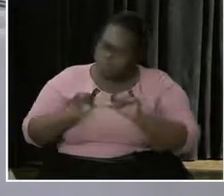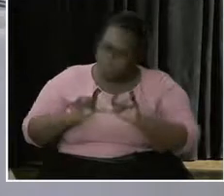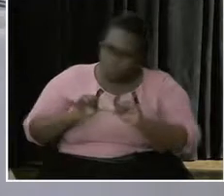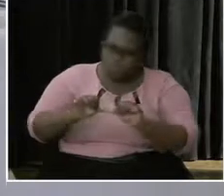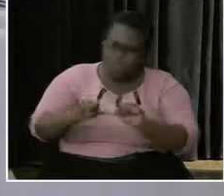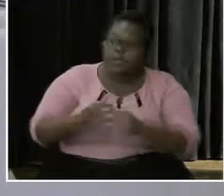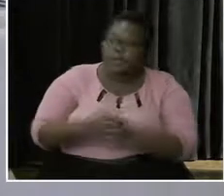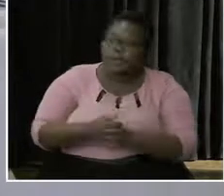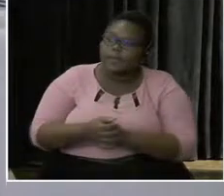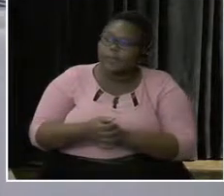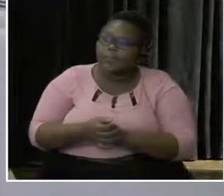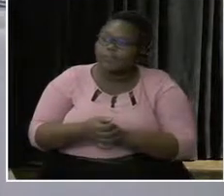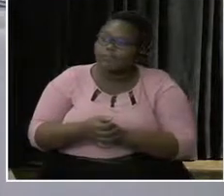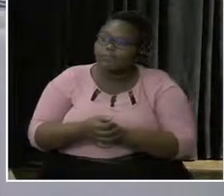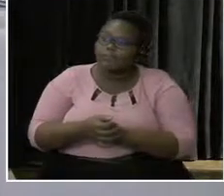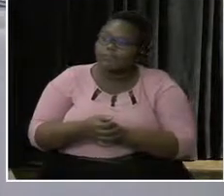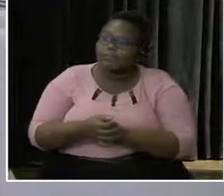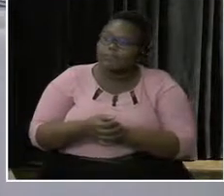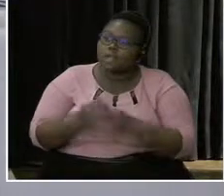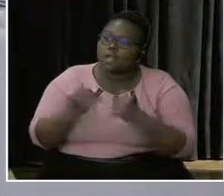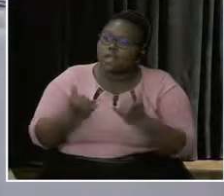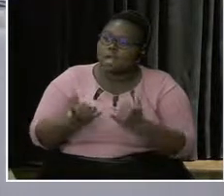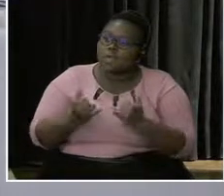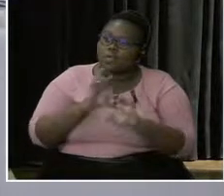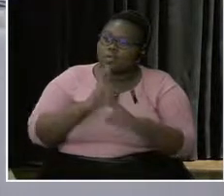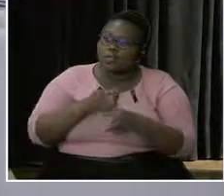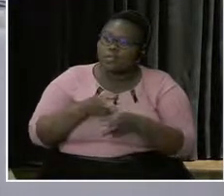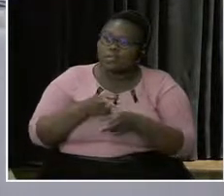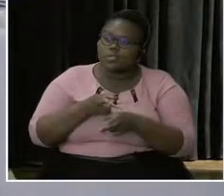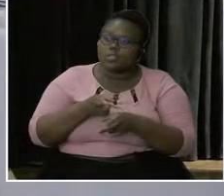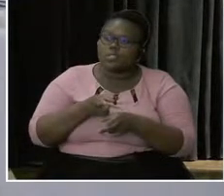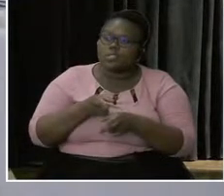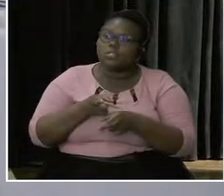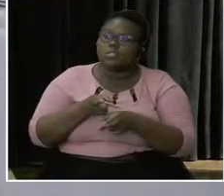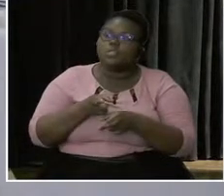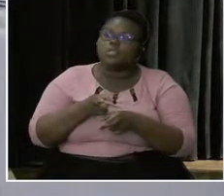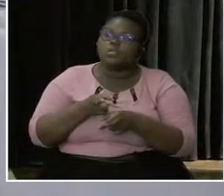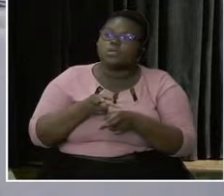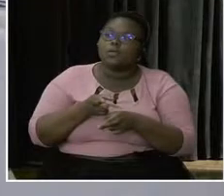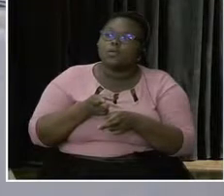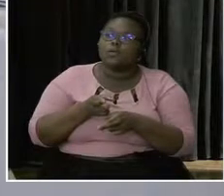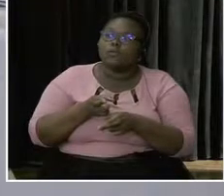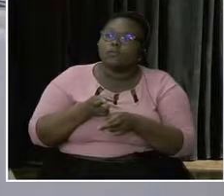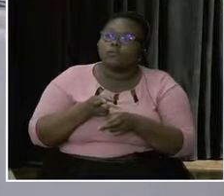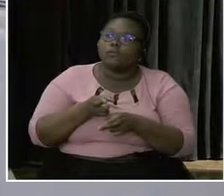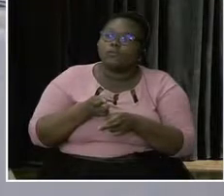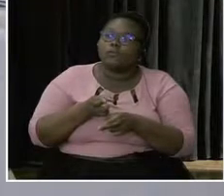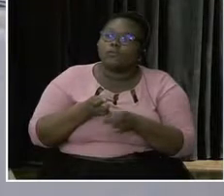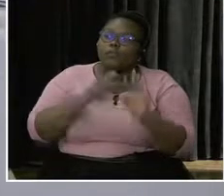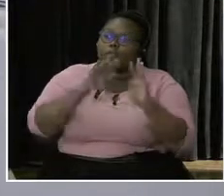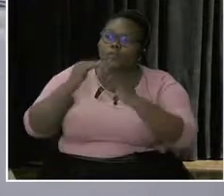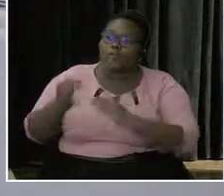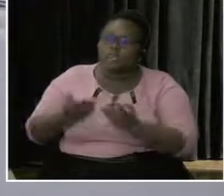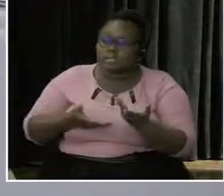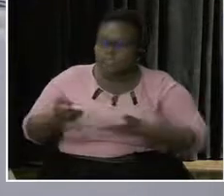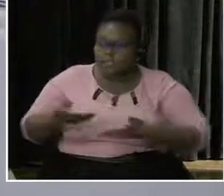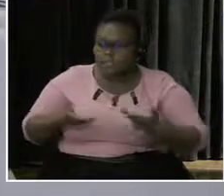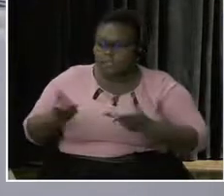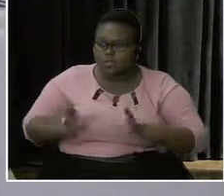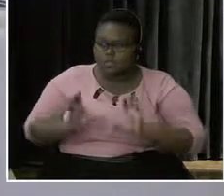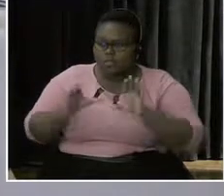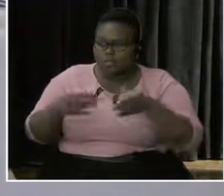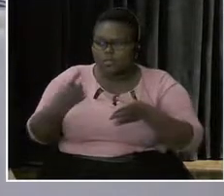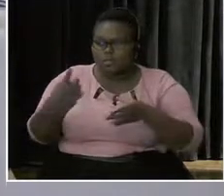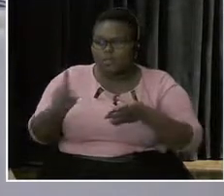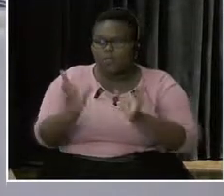recommendation is carried. We are now on the report of the Community Services Committee for